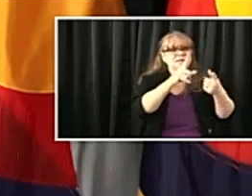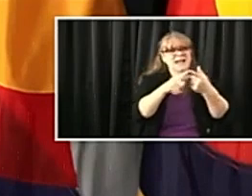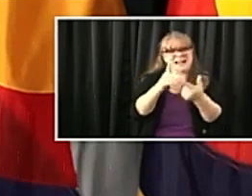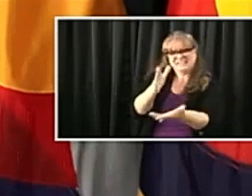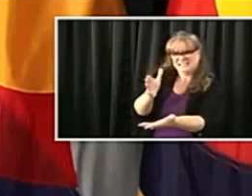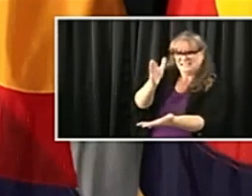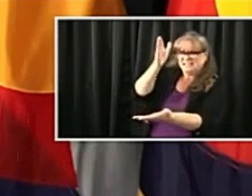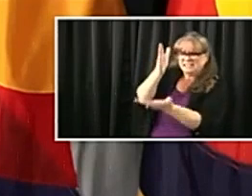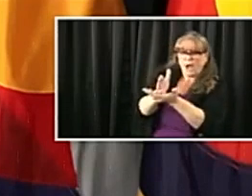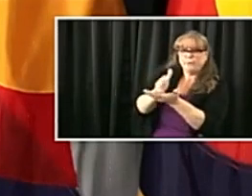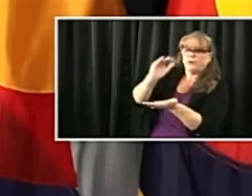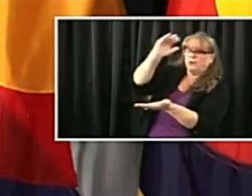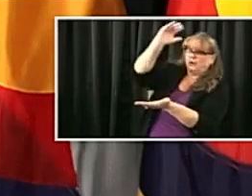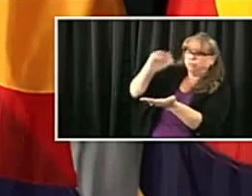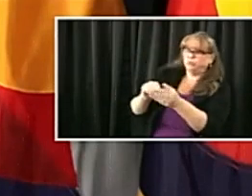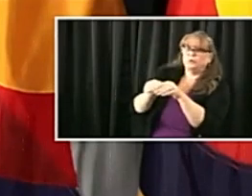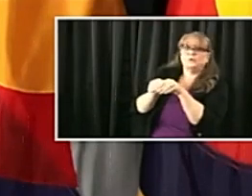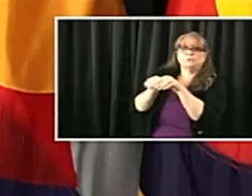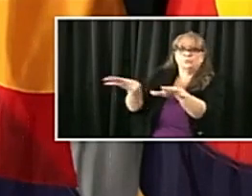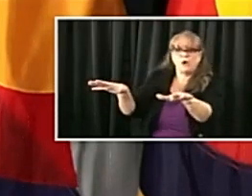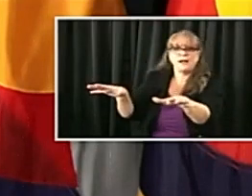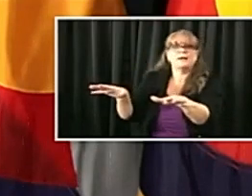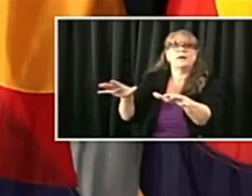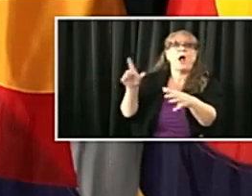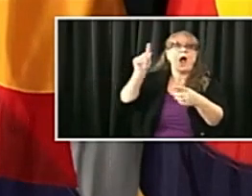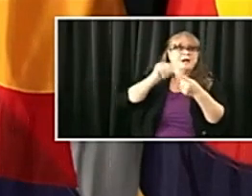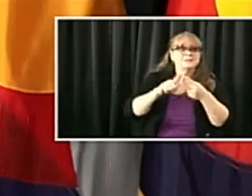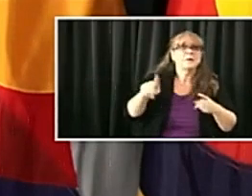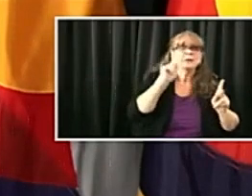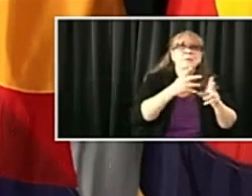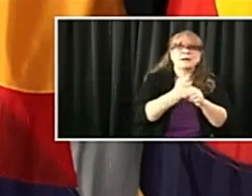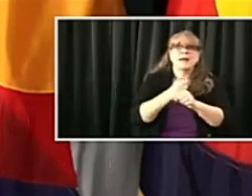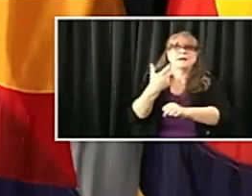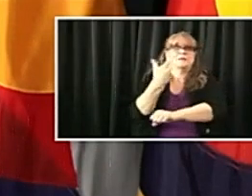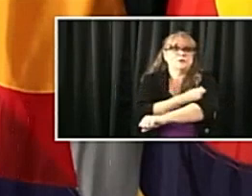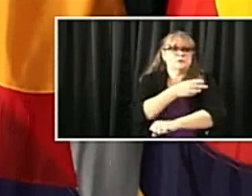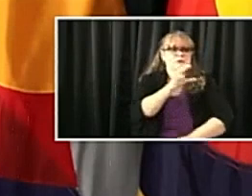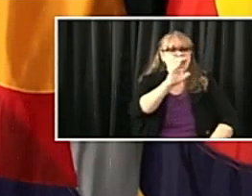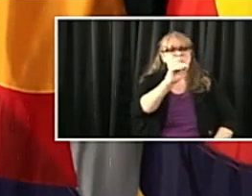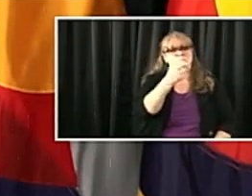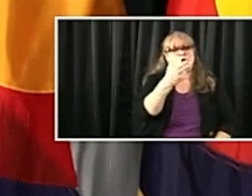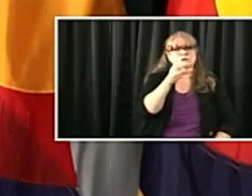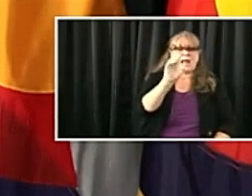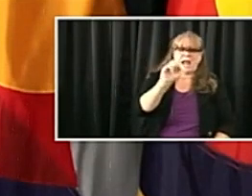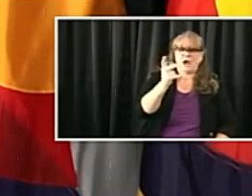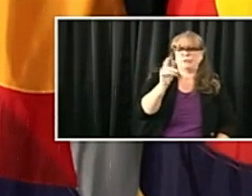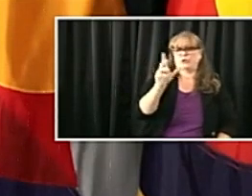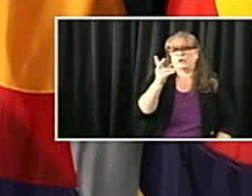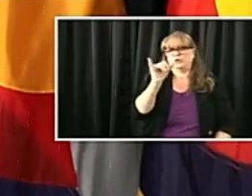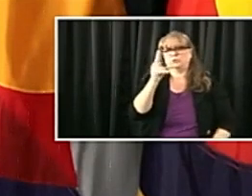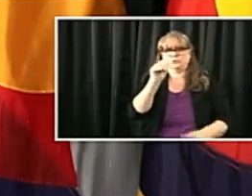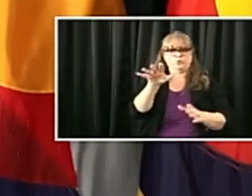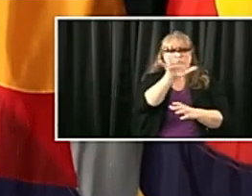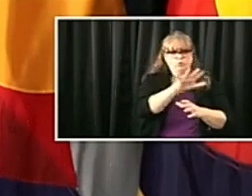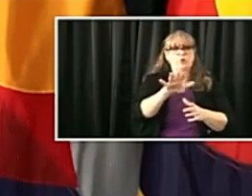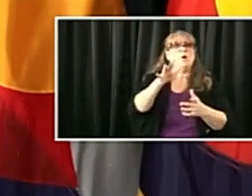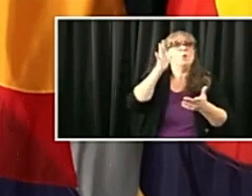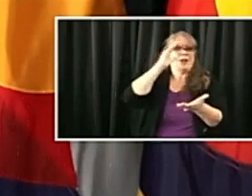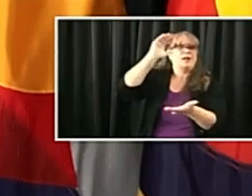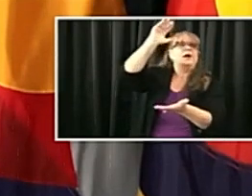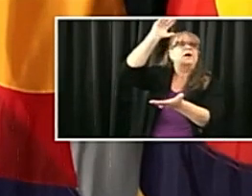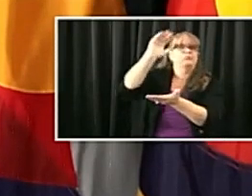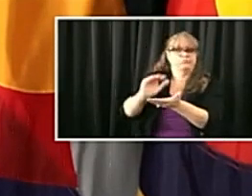April, May, you'll see how that impacts the overall status of the pandemic in Colorado. So with that, and without further ado, we'll turn it over to